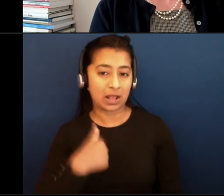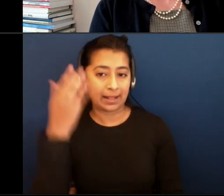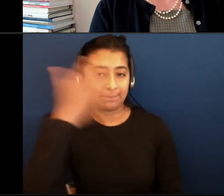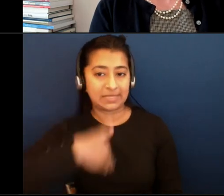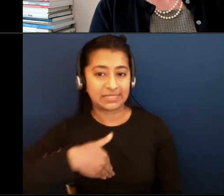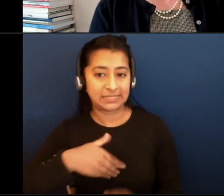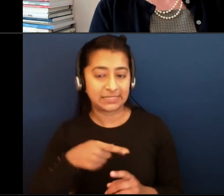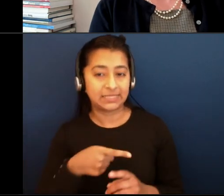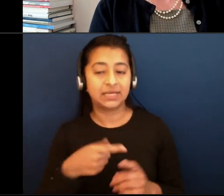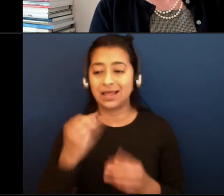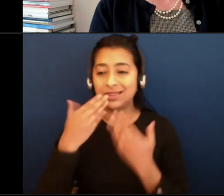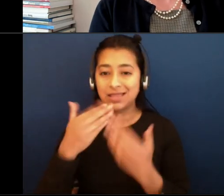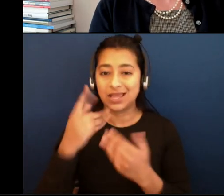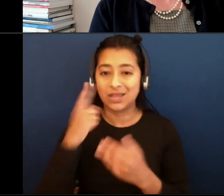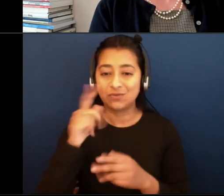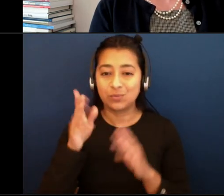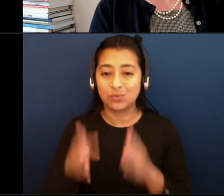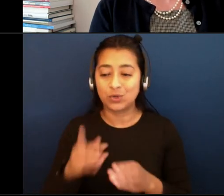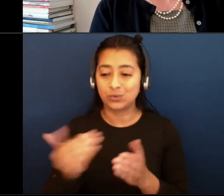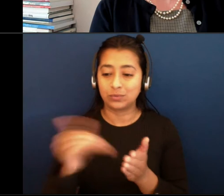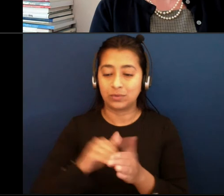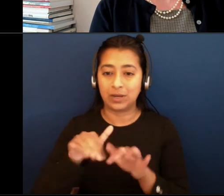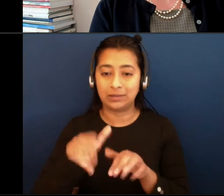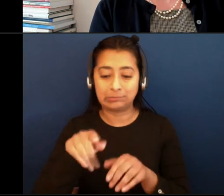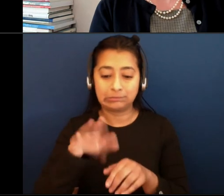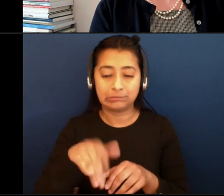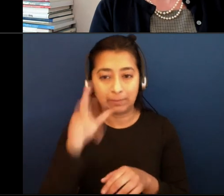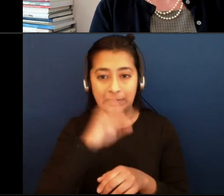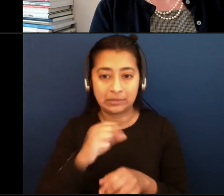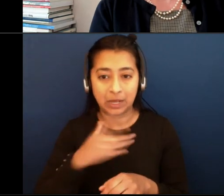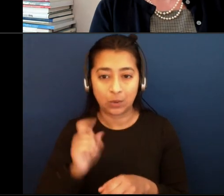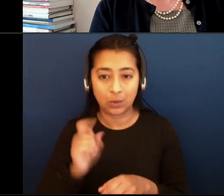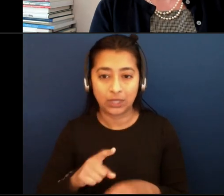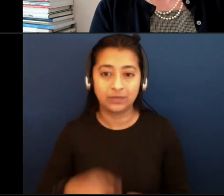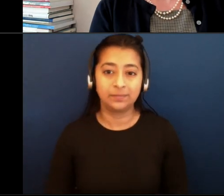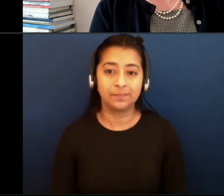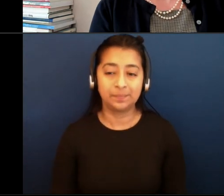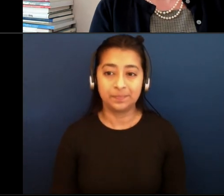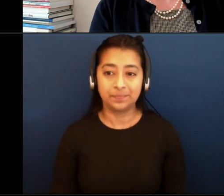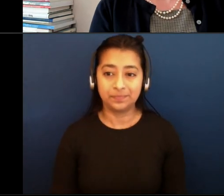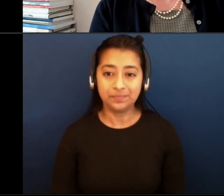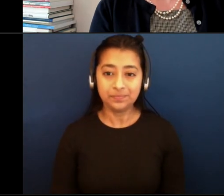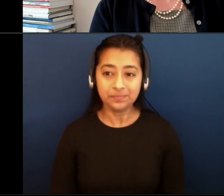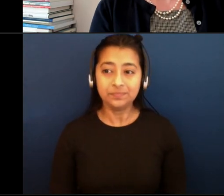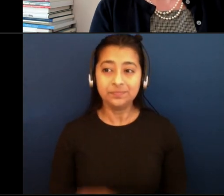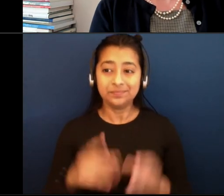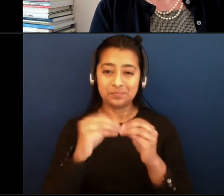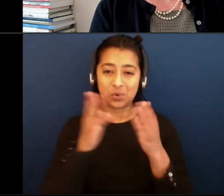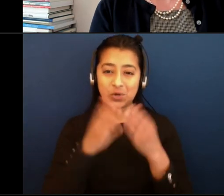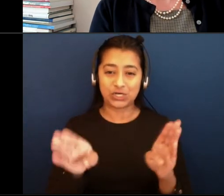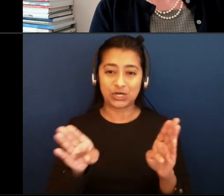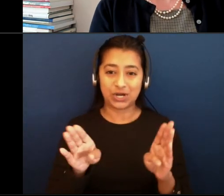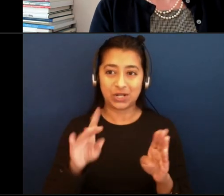thank you for the person for reposting to say, you know, you missed this one. And this is kind of a more general question